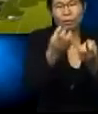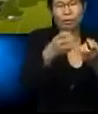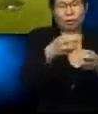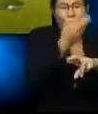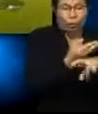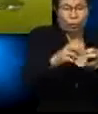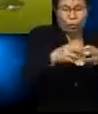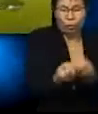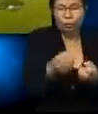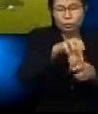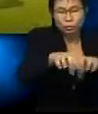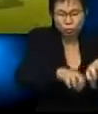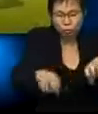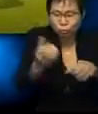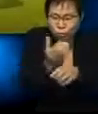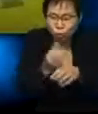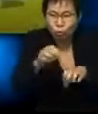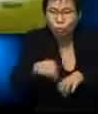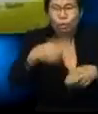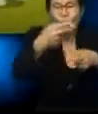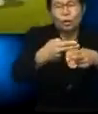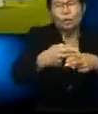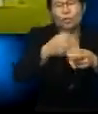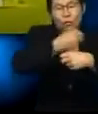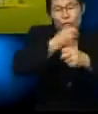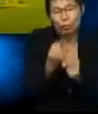into small pieces, forming soil.